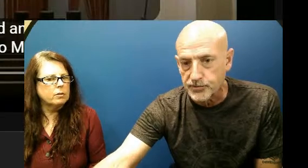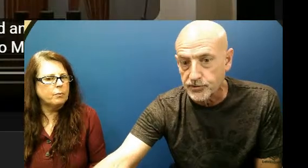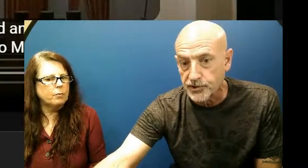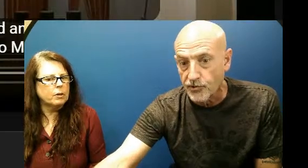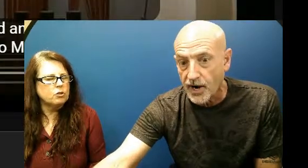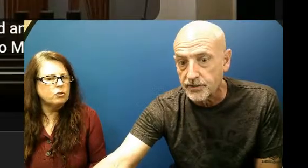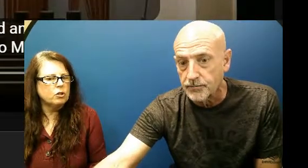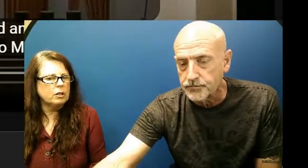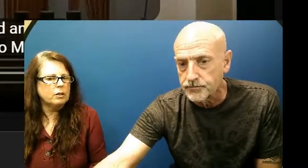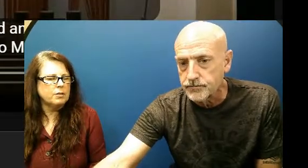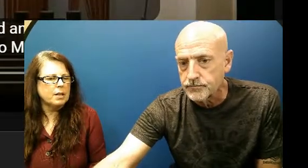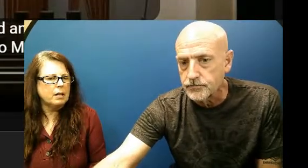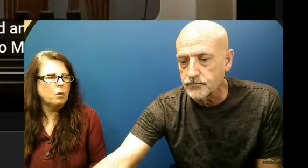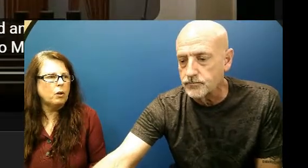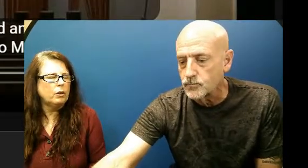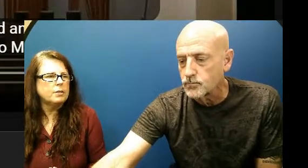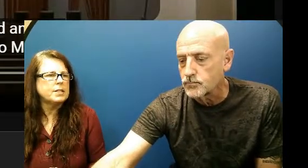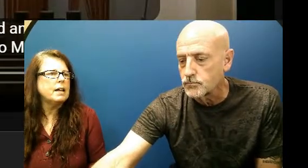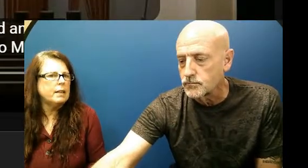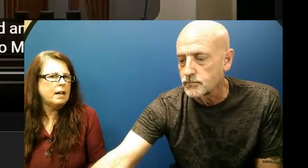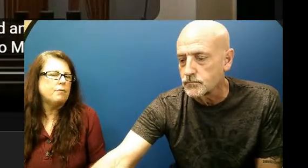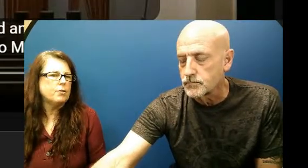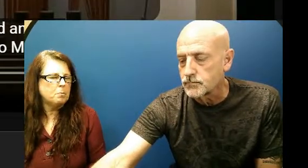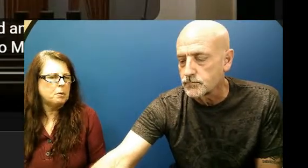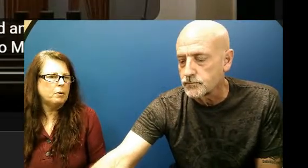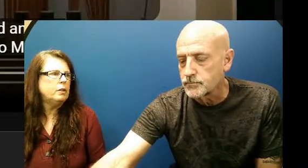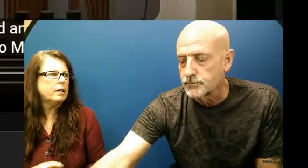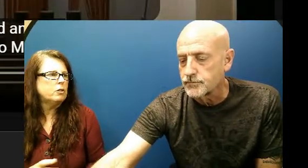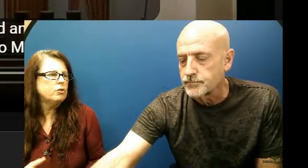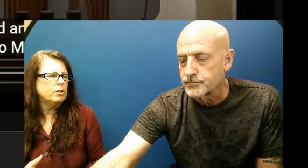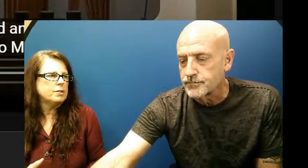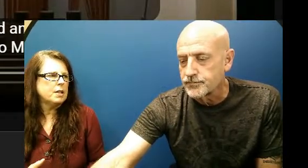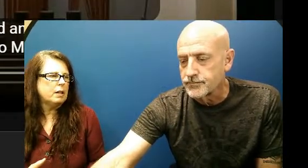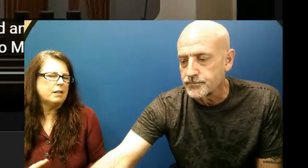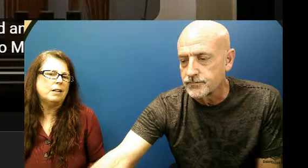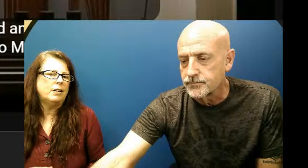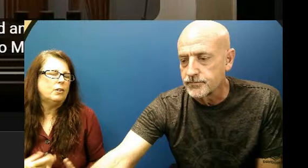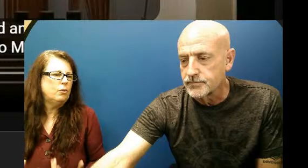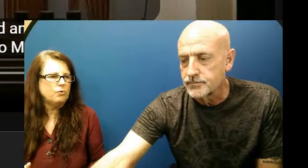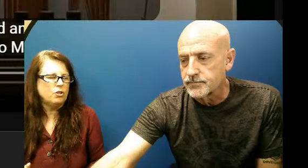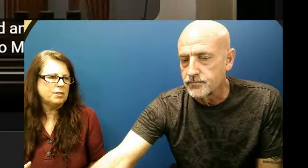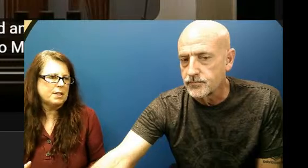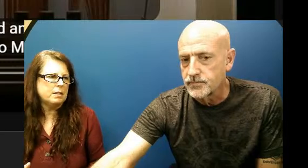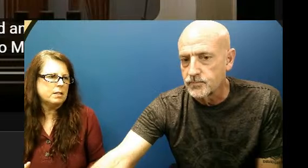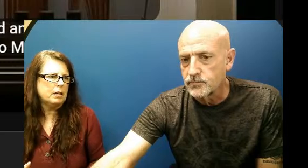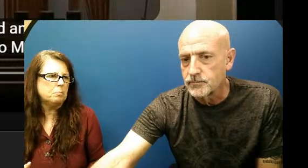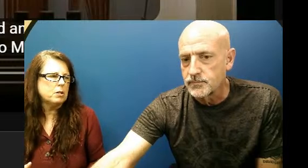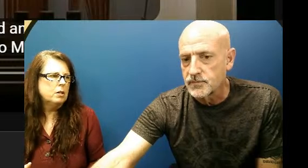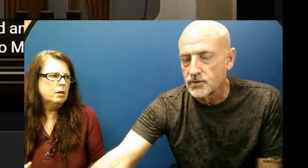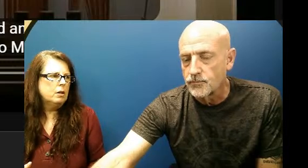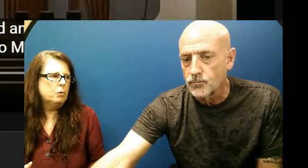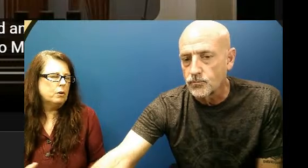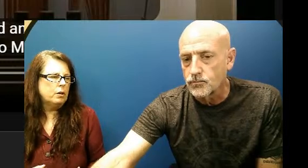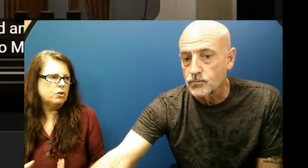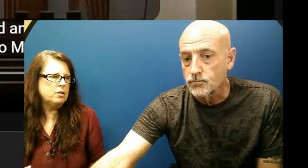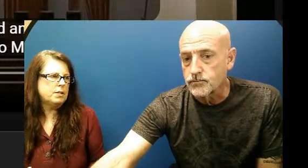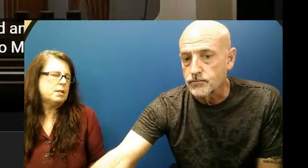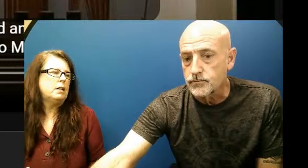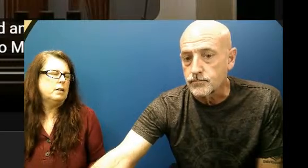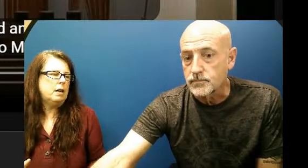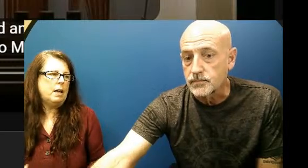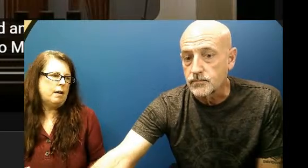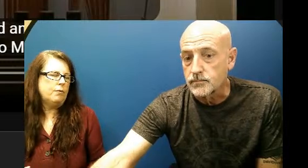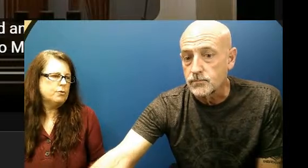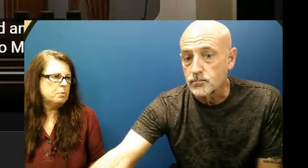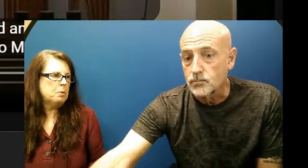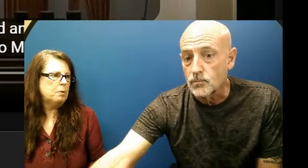those principles interact. Usually they'll say, well, say they have First Amendment. Like, usually they'll say it like that, and I don't know if she just like slipped, or if she's